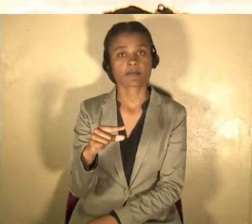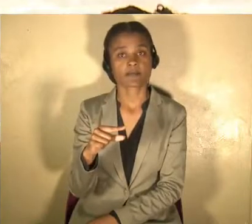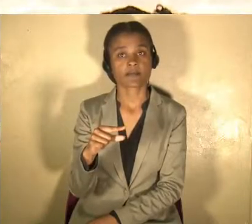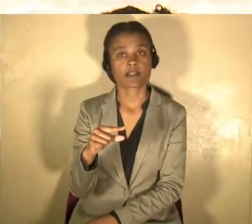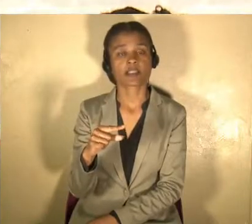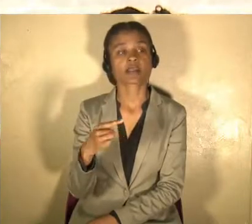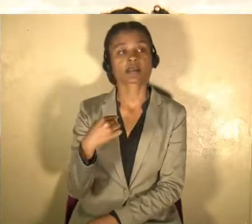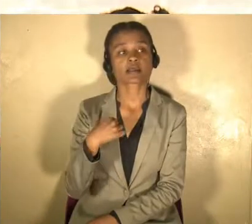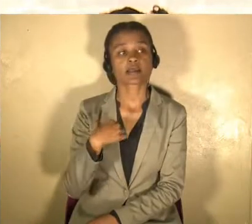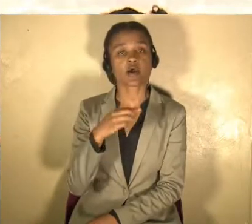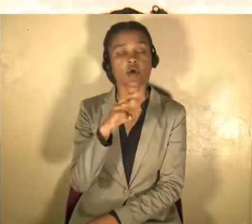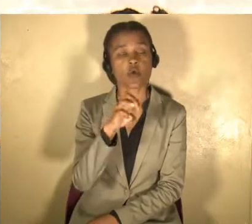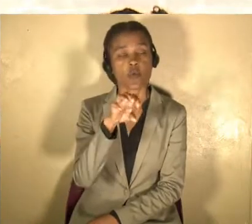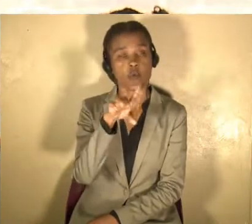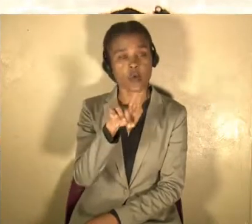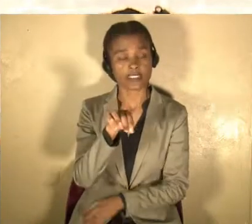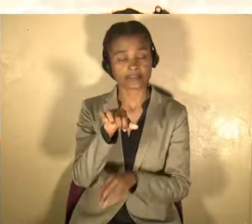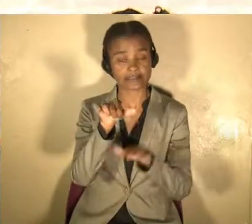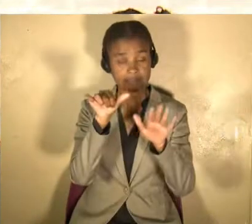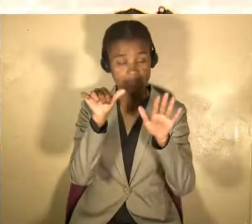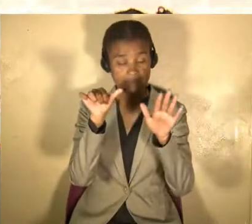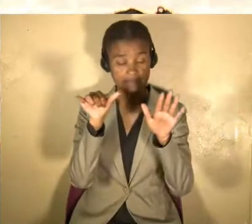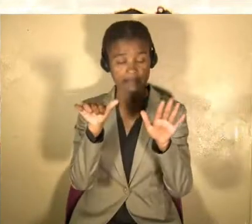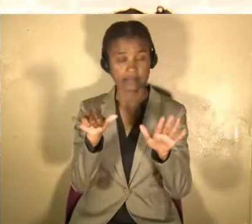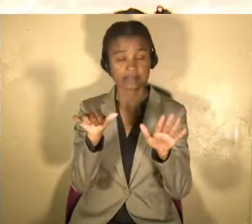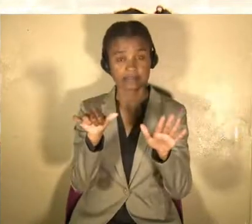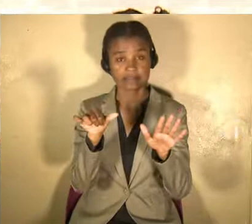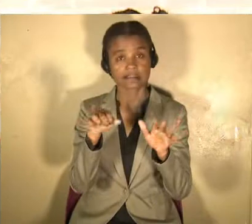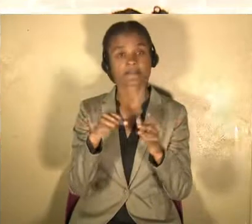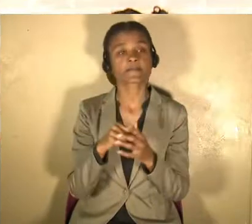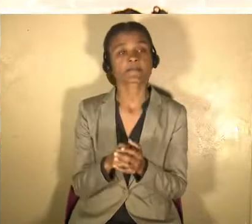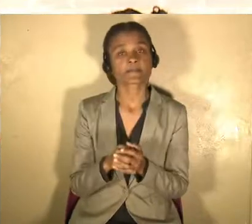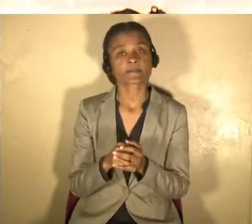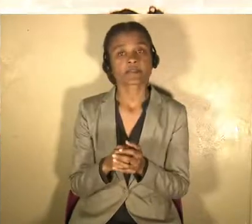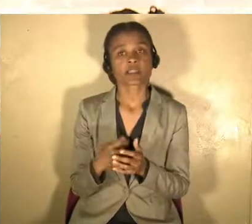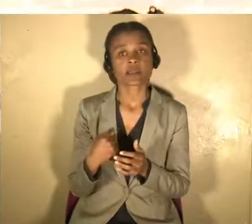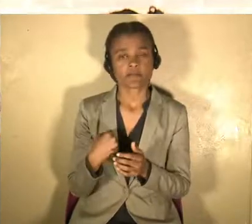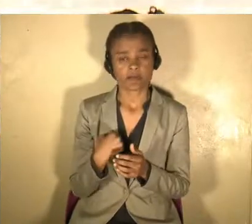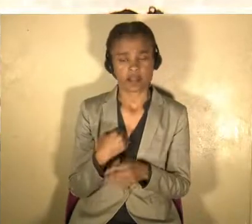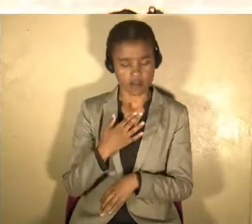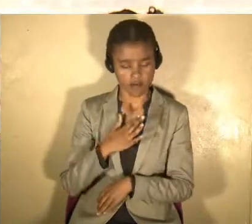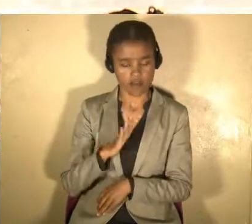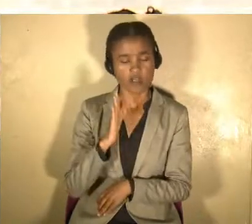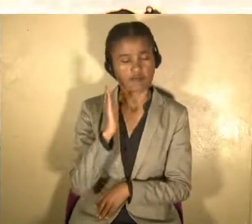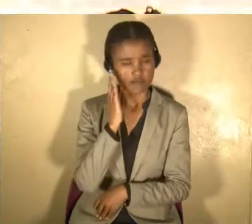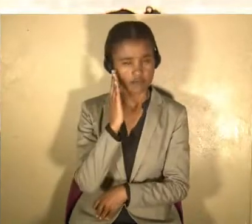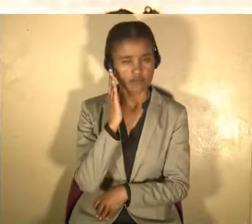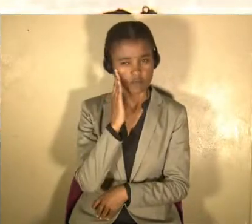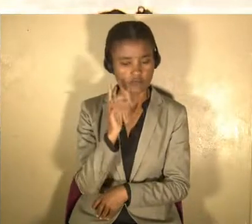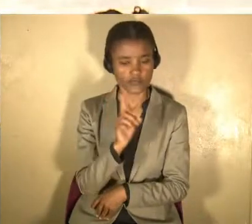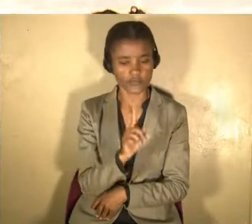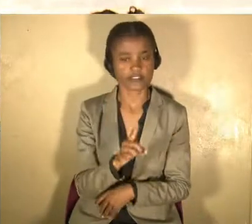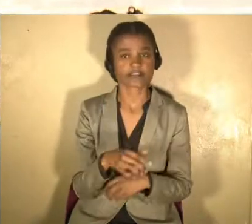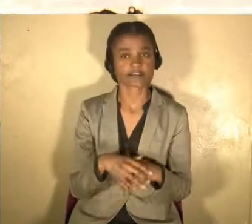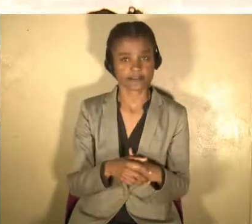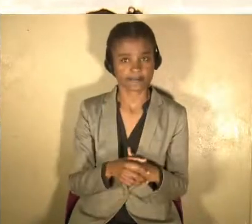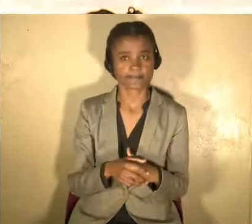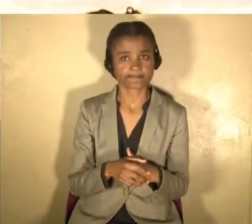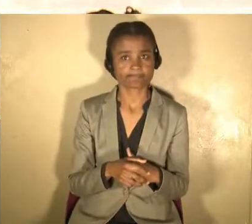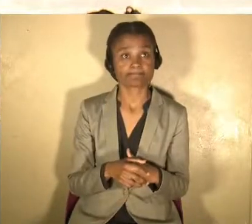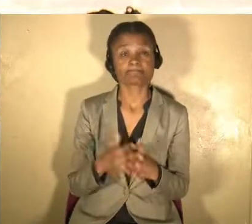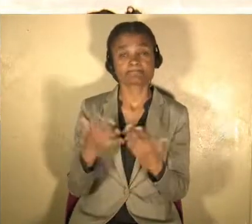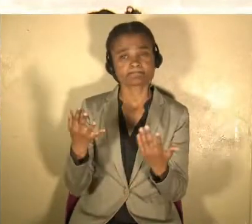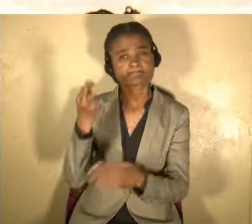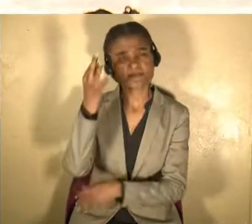odd 6. One thing which I want to know, what government is making the things to us?